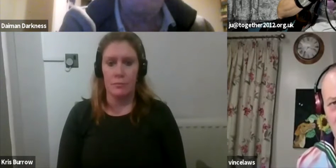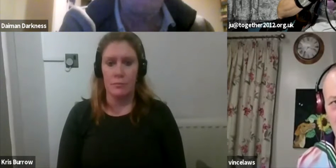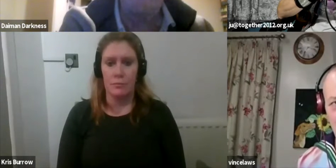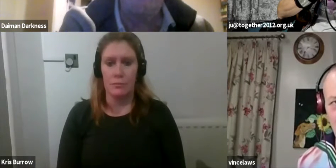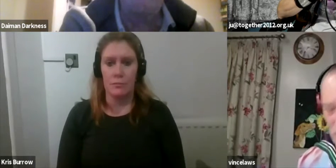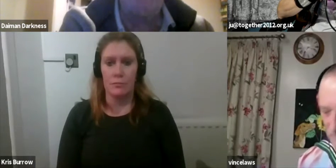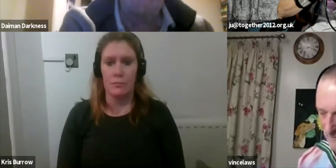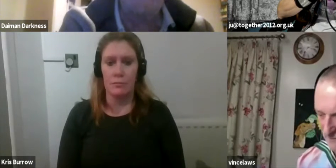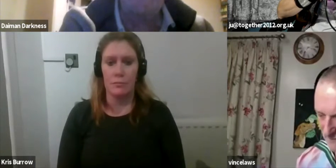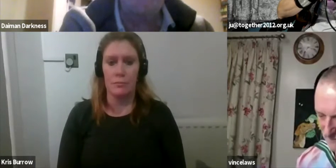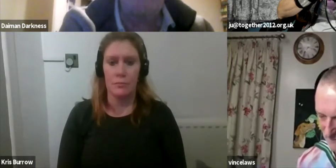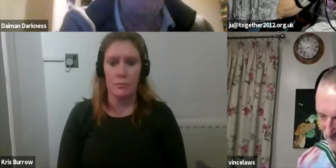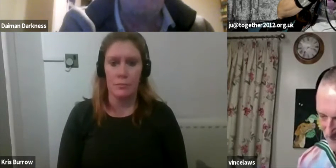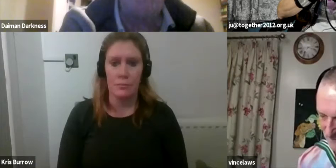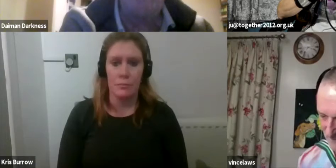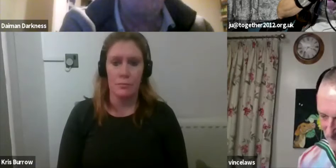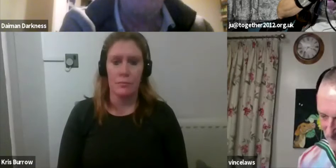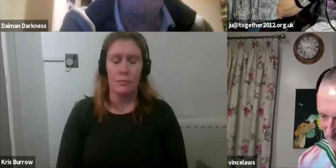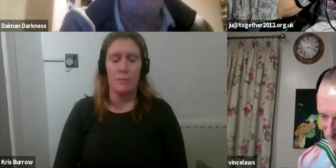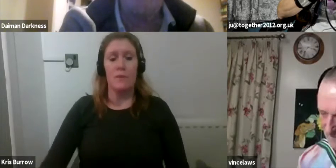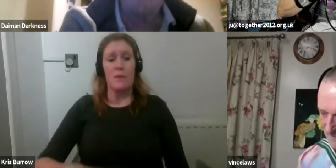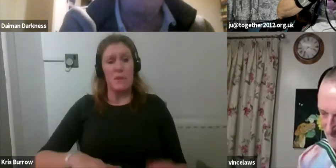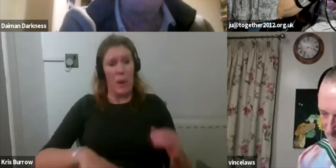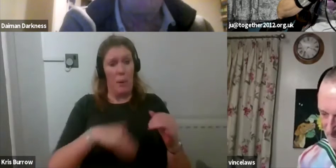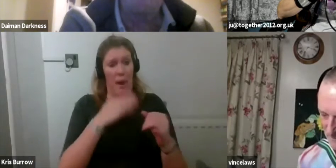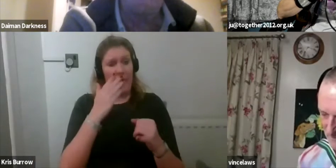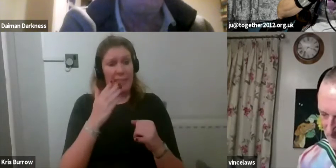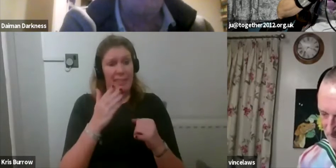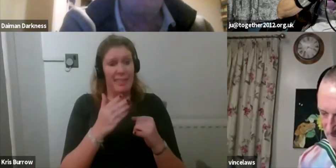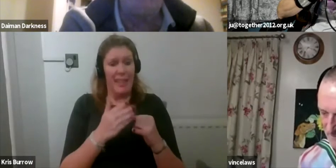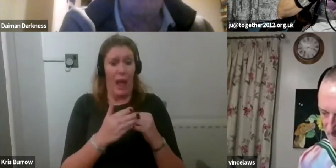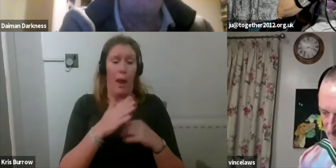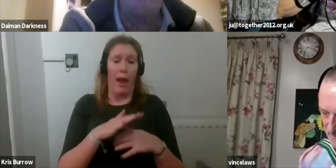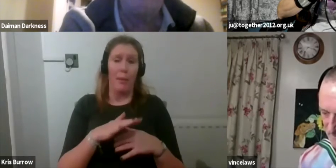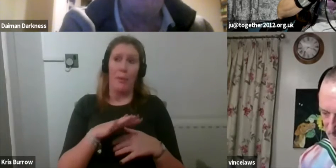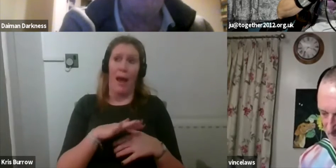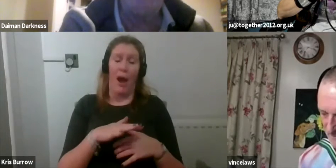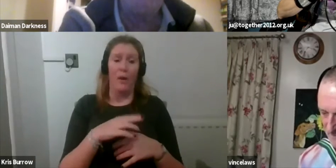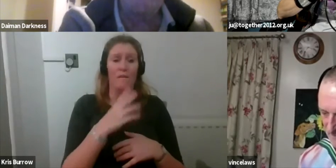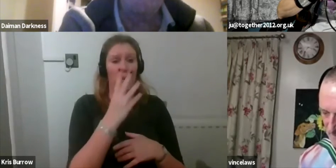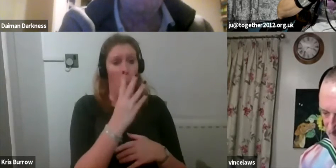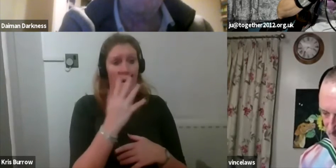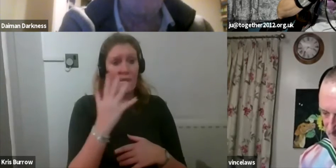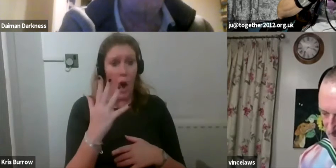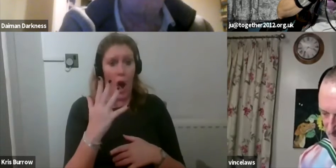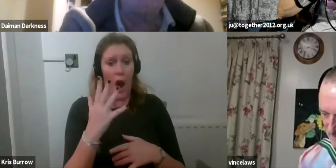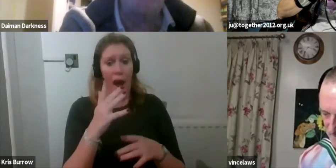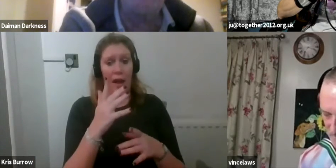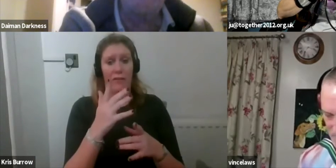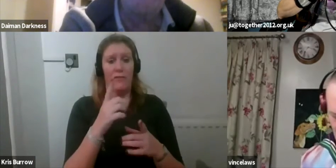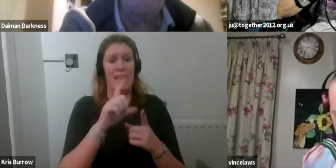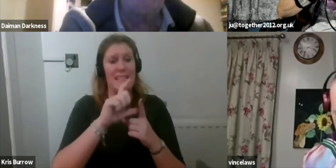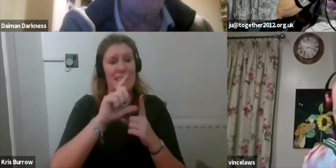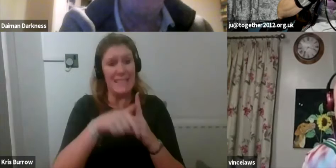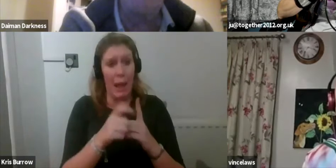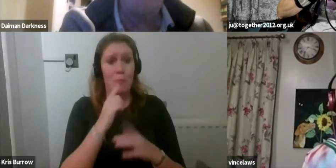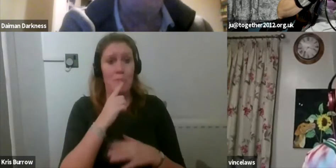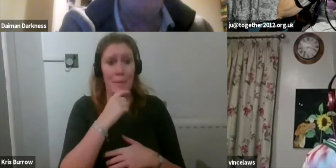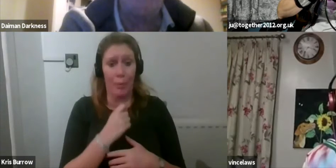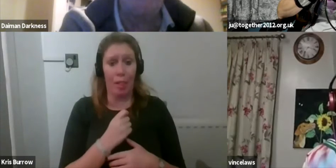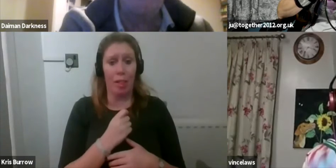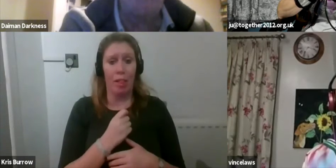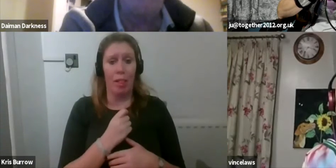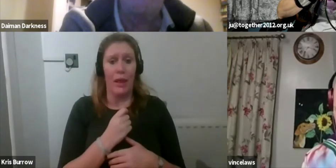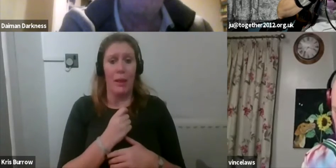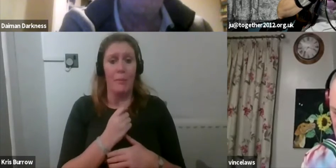had 4 or 5 disabled people, although there were no more than 2 disabled characters in the